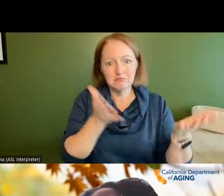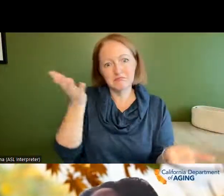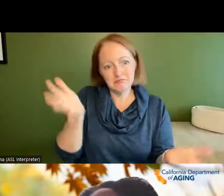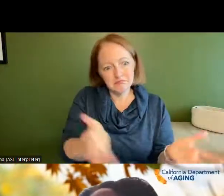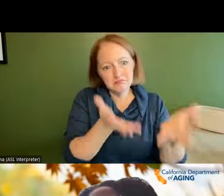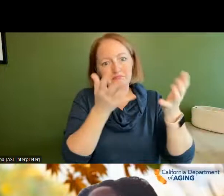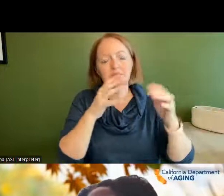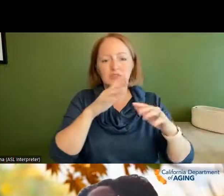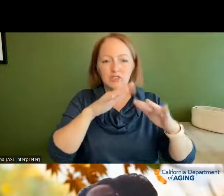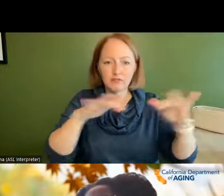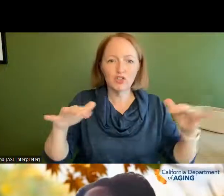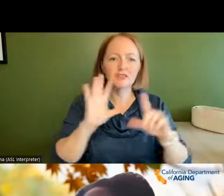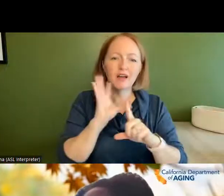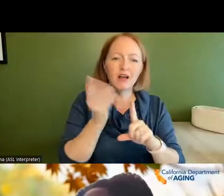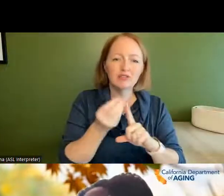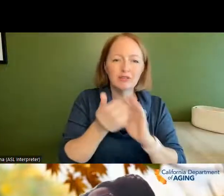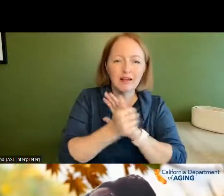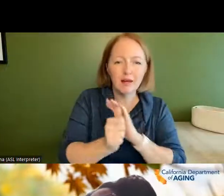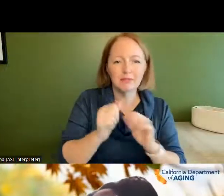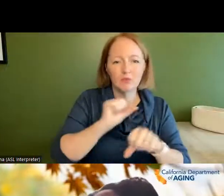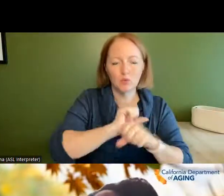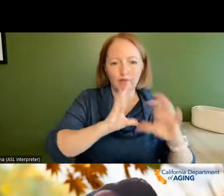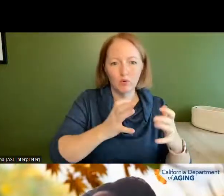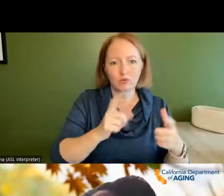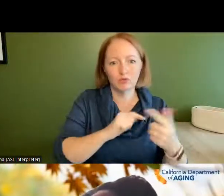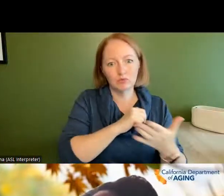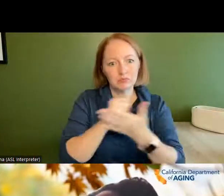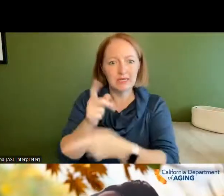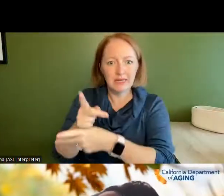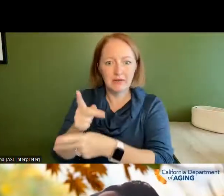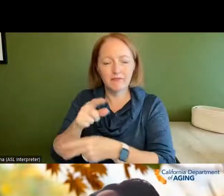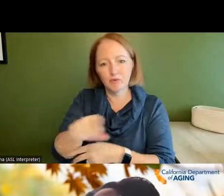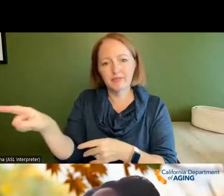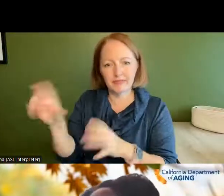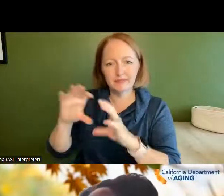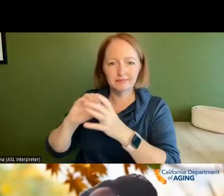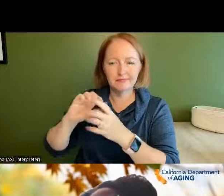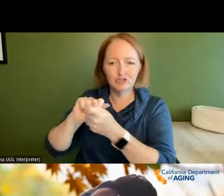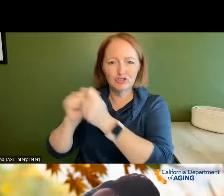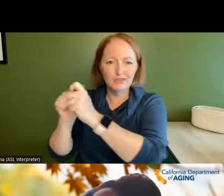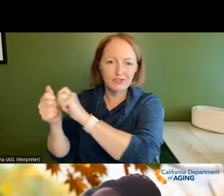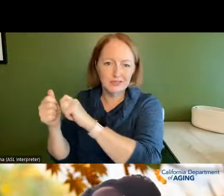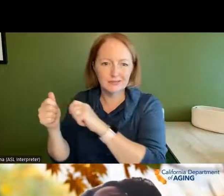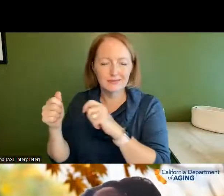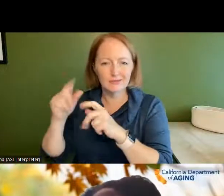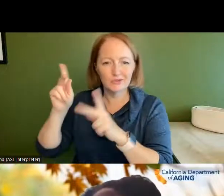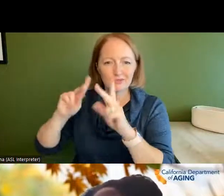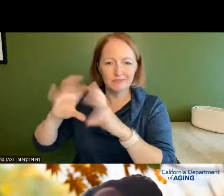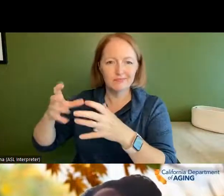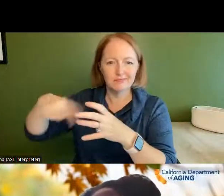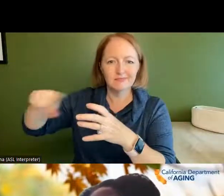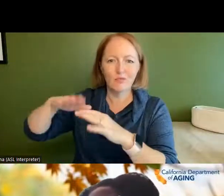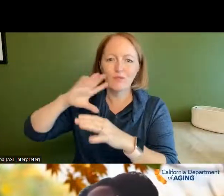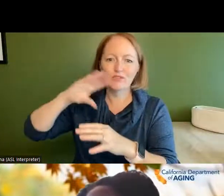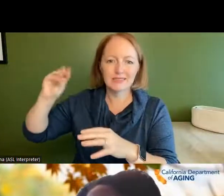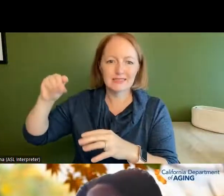and culturally competent workforce to care for a changing and population that's